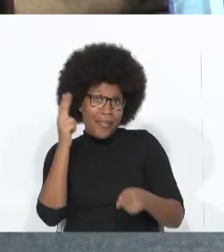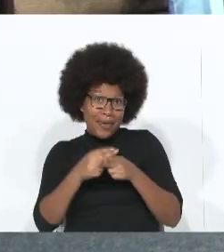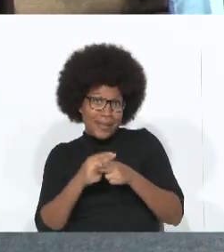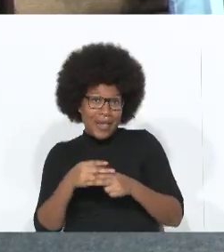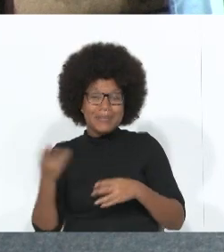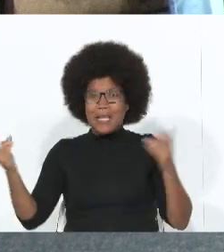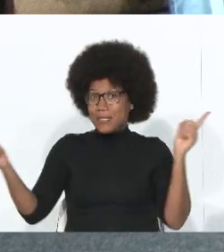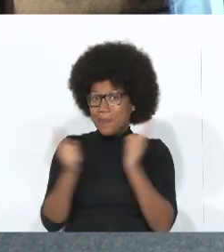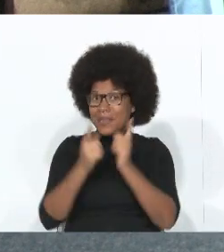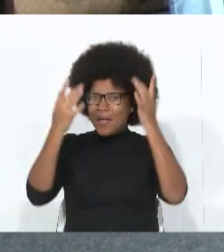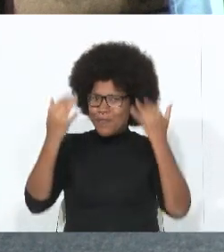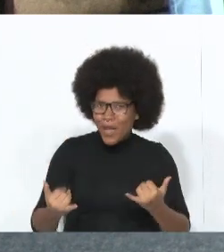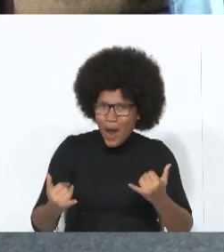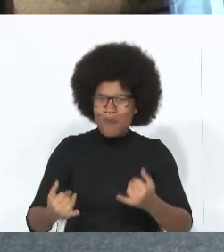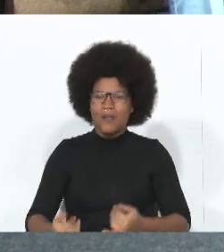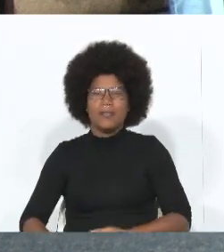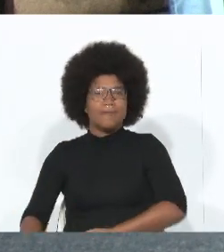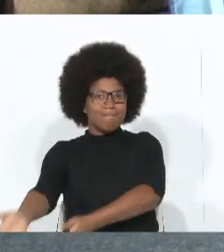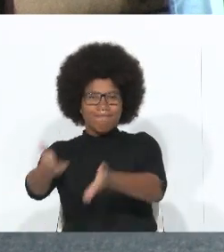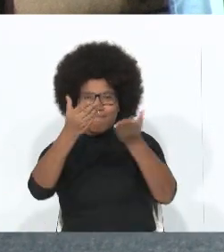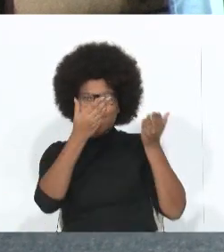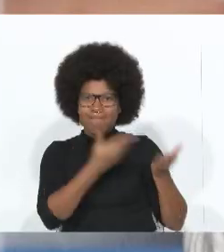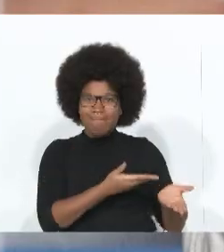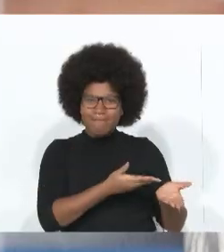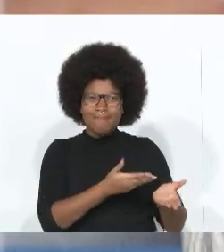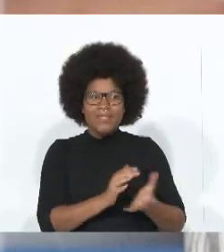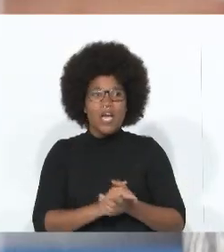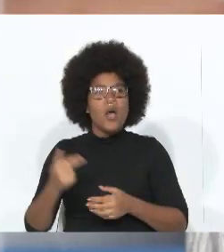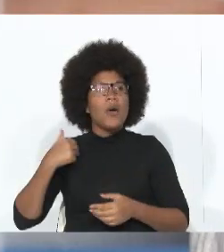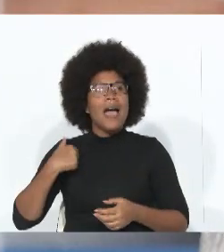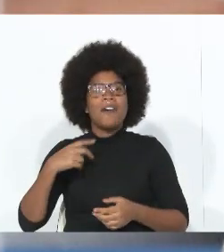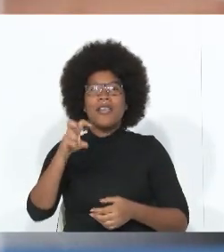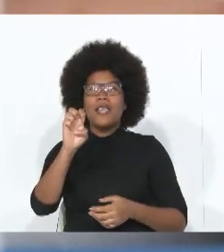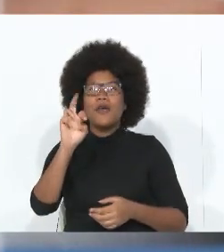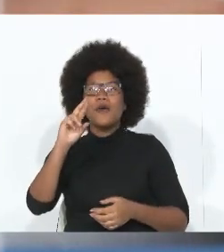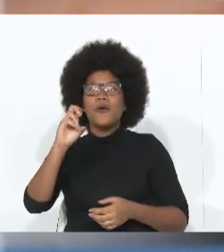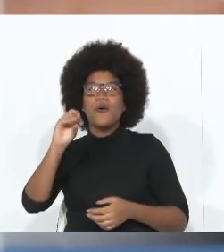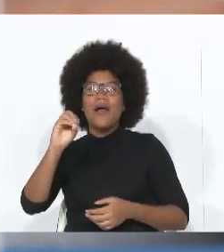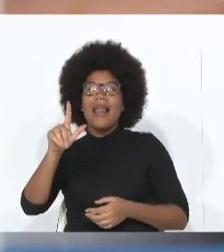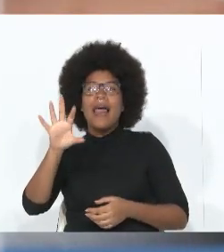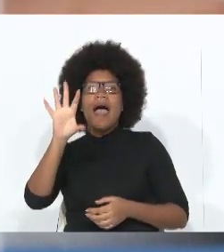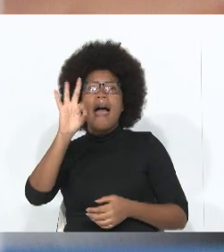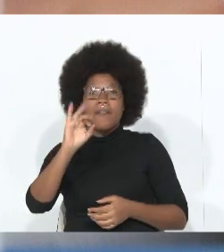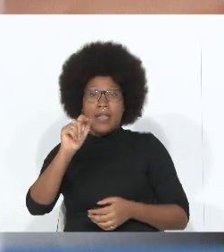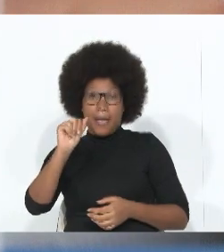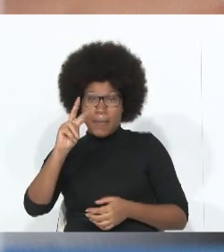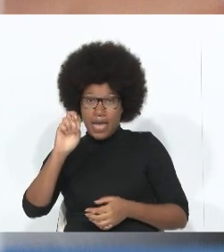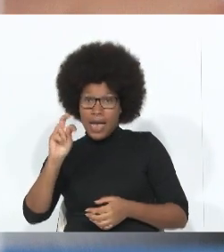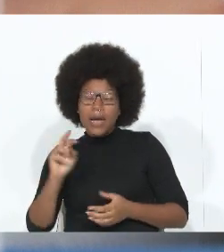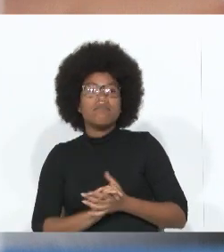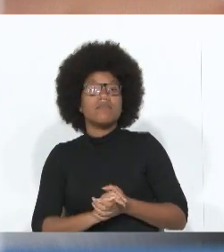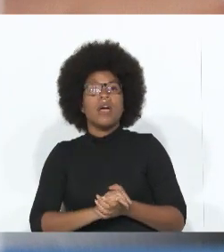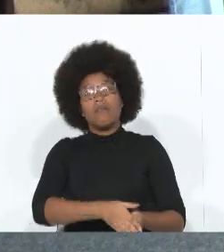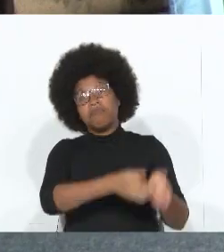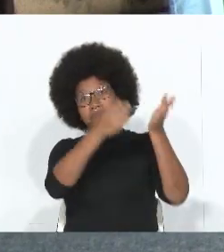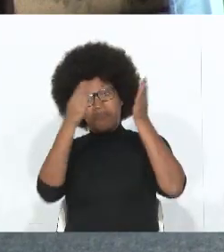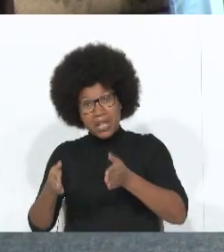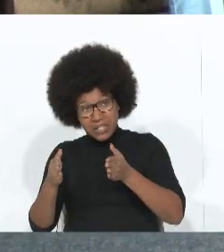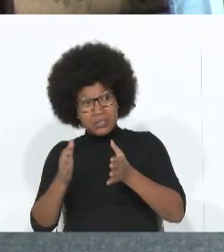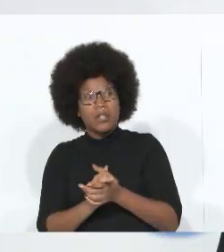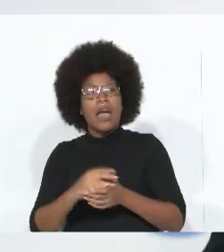here in studio. To my extreme right, Mr. Errol Fabian. That's right. On Errol's left, we